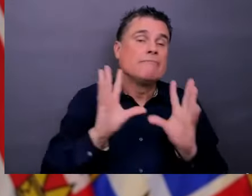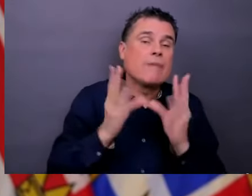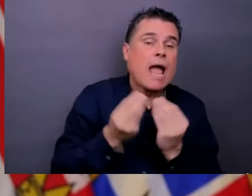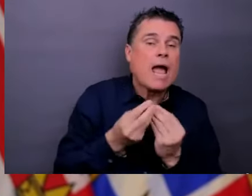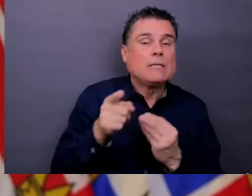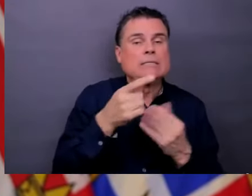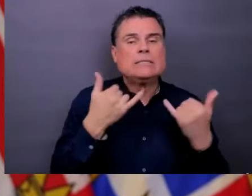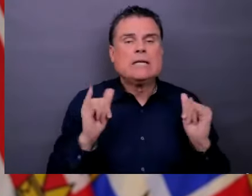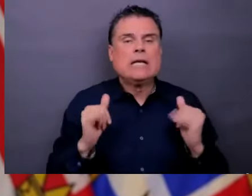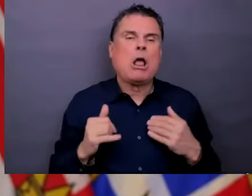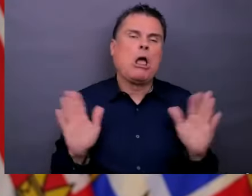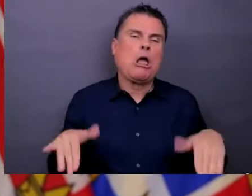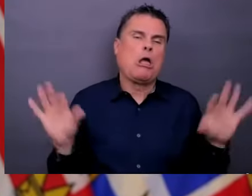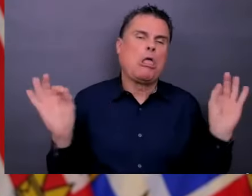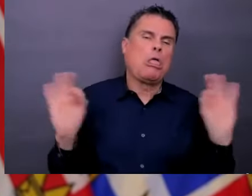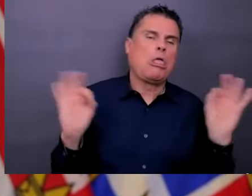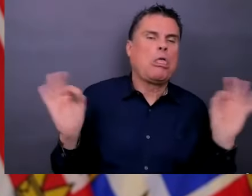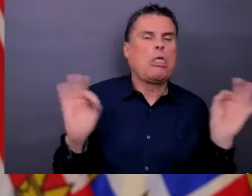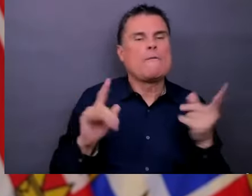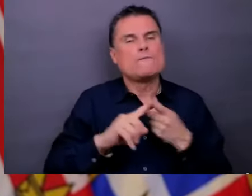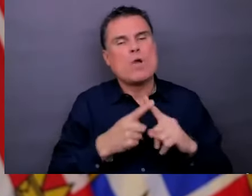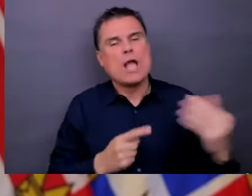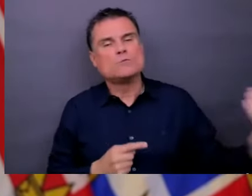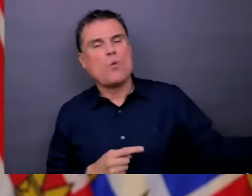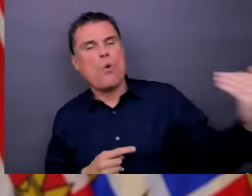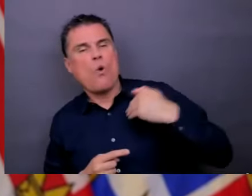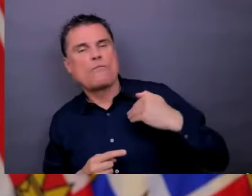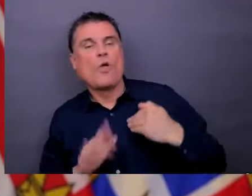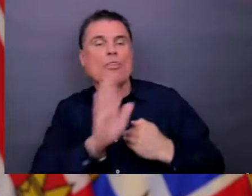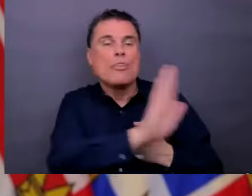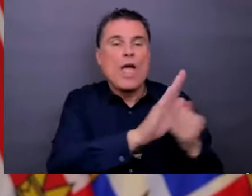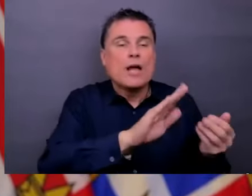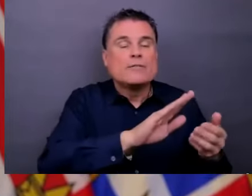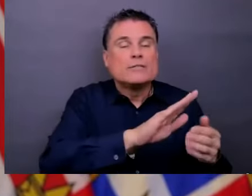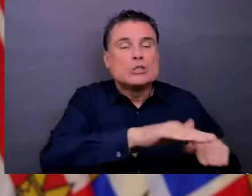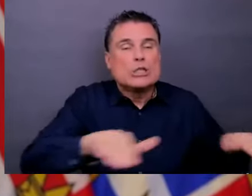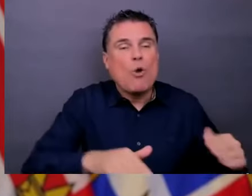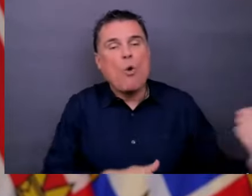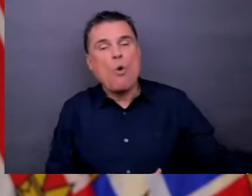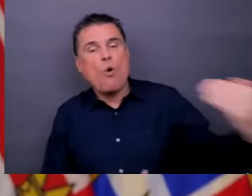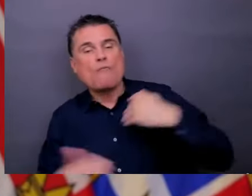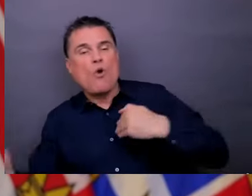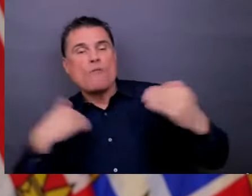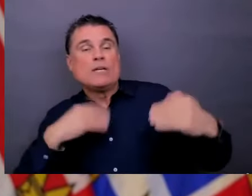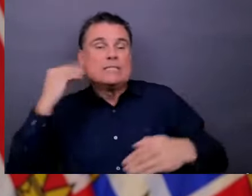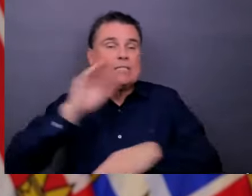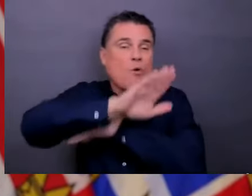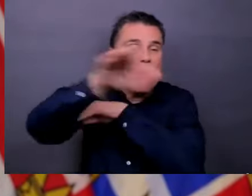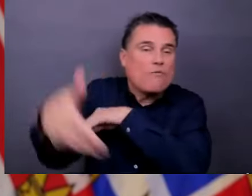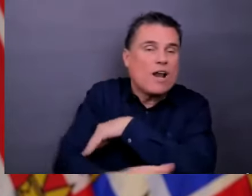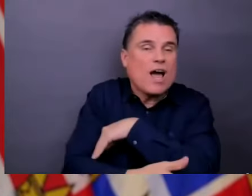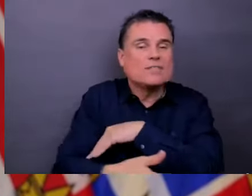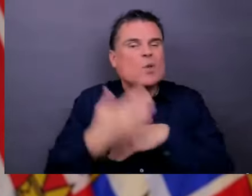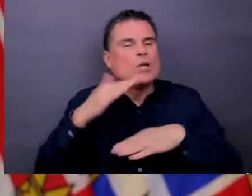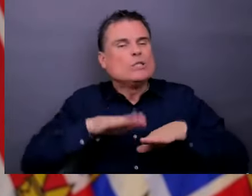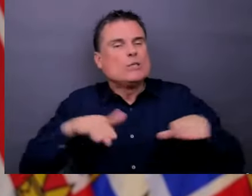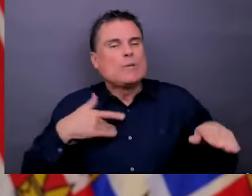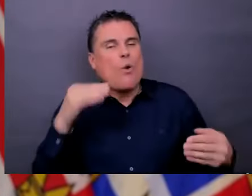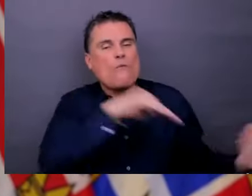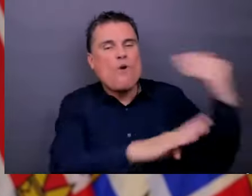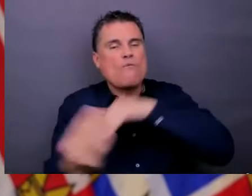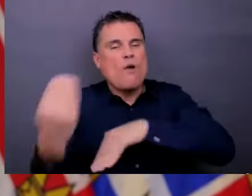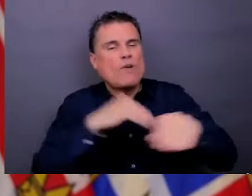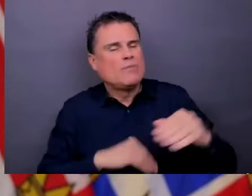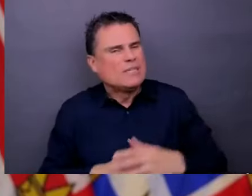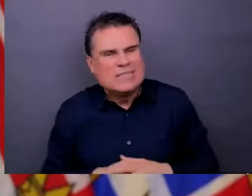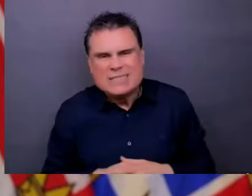inside a school environment? Yeah, and you know, these are the things that we are concerned about. Particularly, we know in the